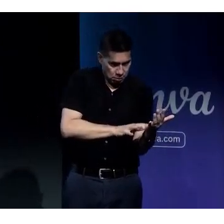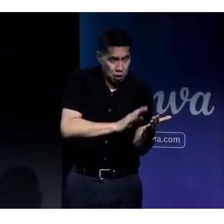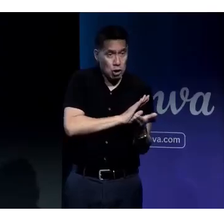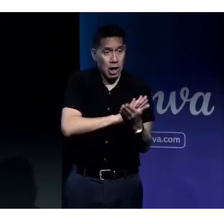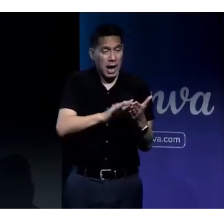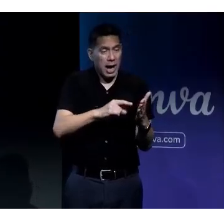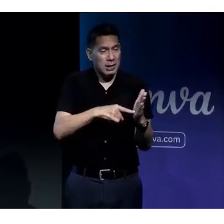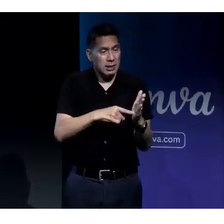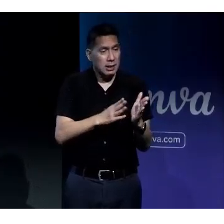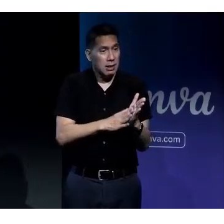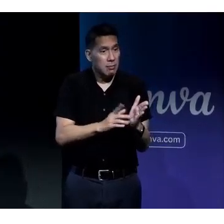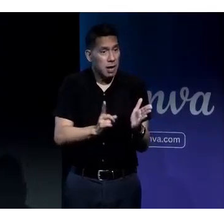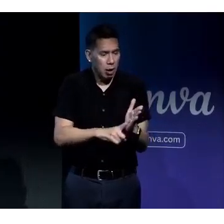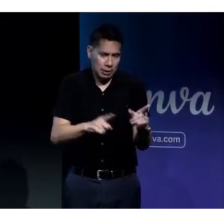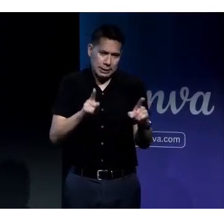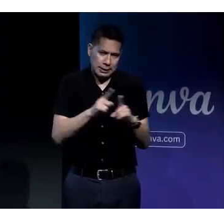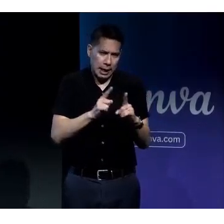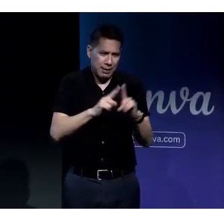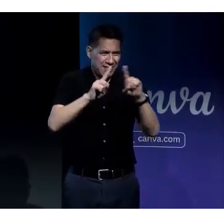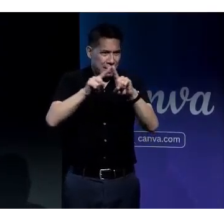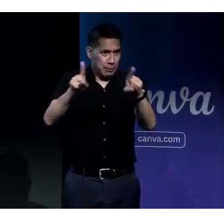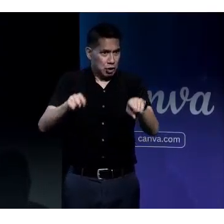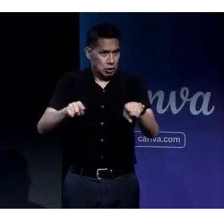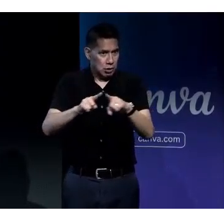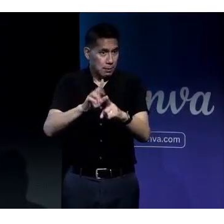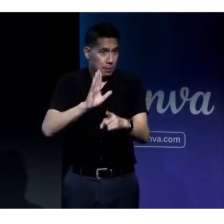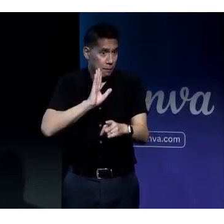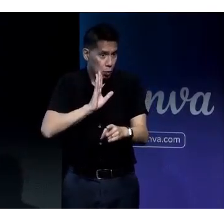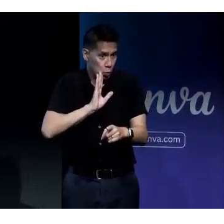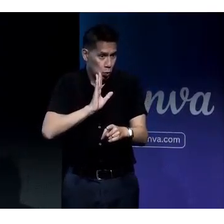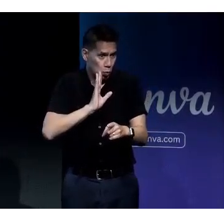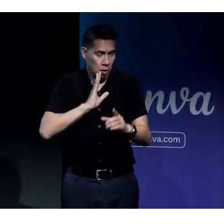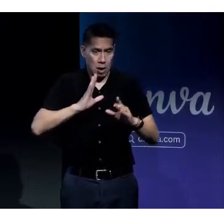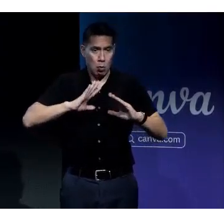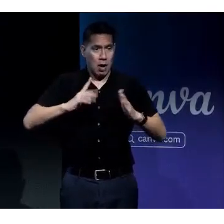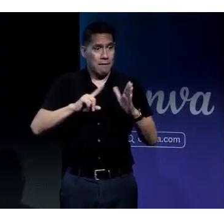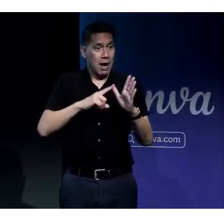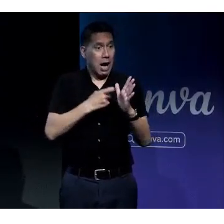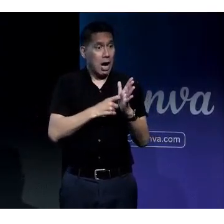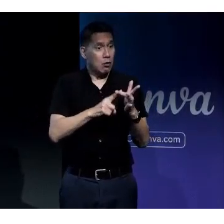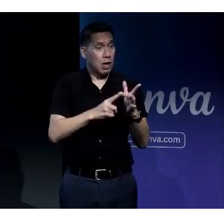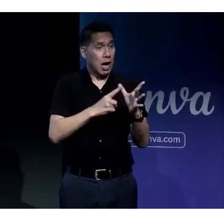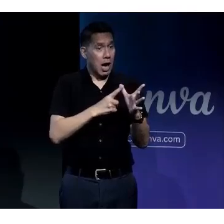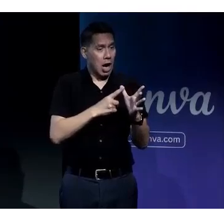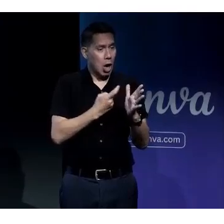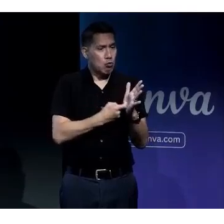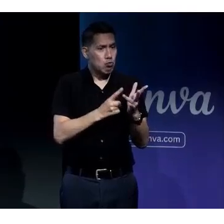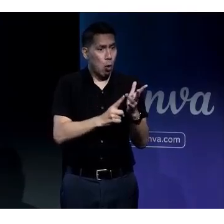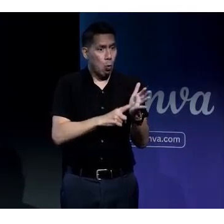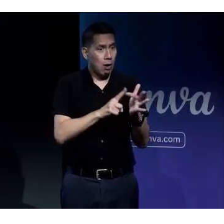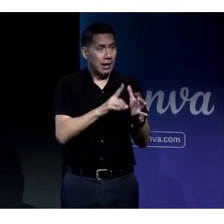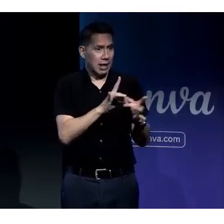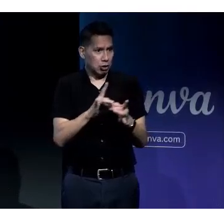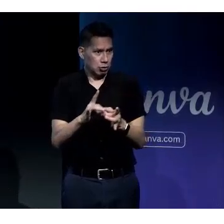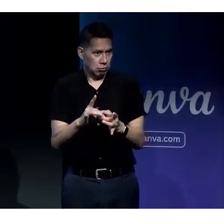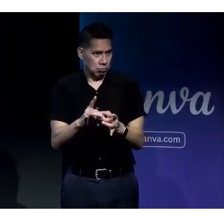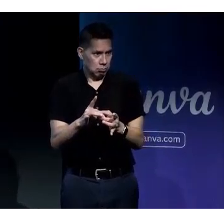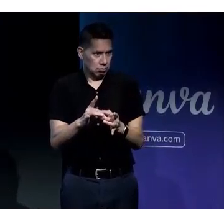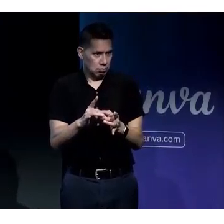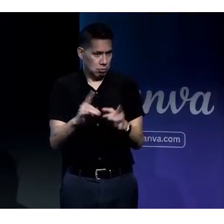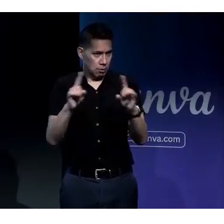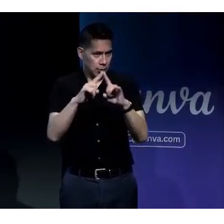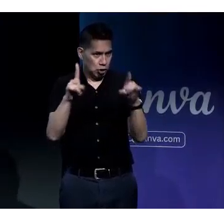HTML elements, like that image tag we looked at earlier, by default have an ARIA role attached. So going back